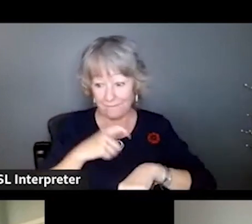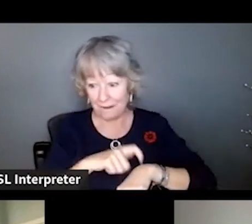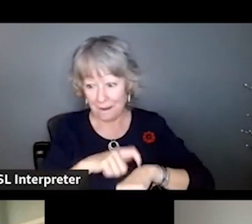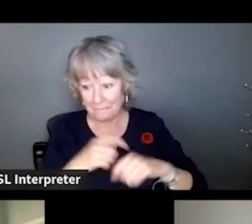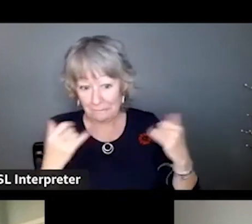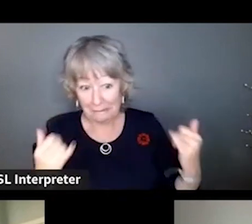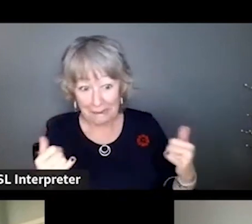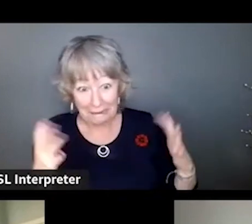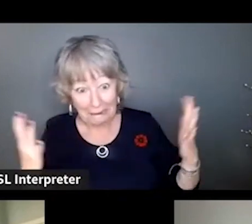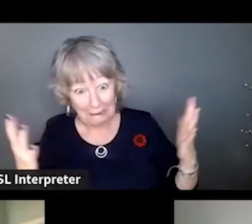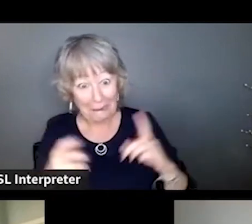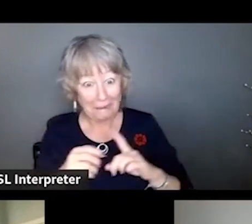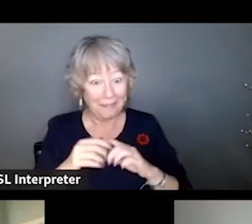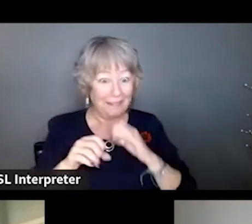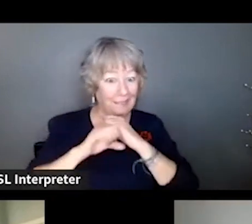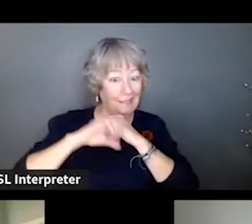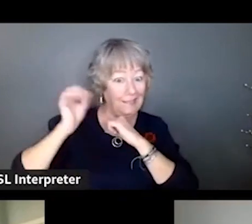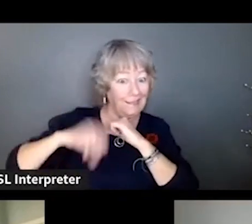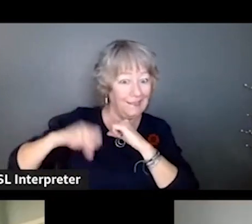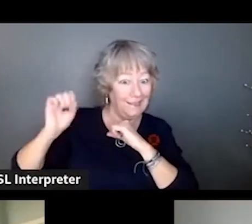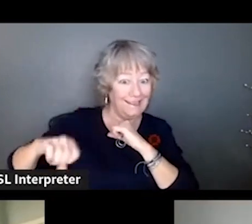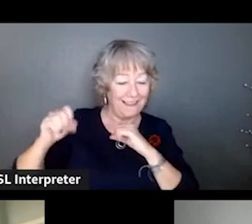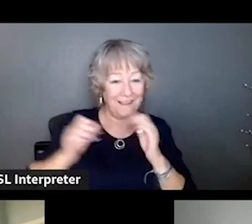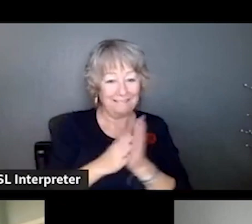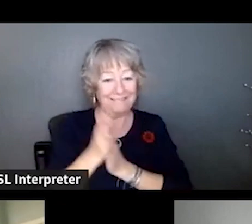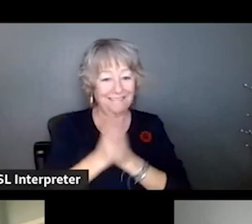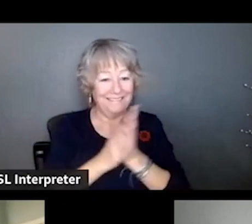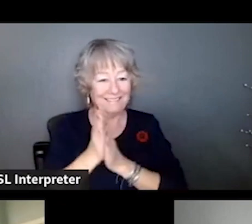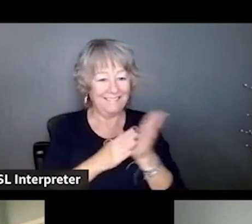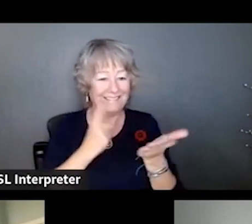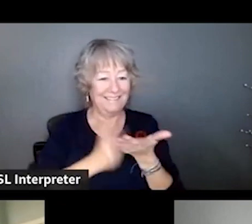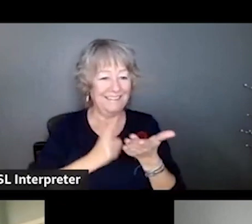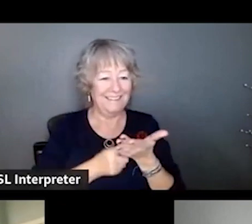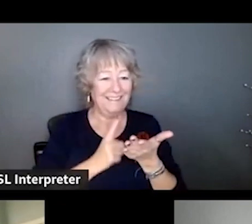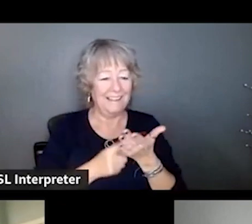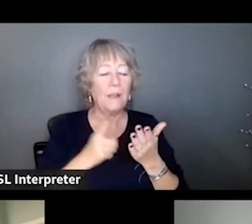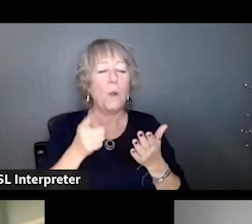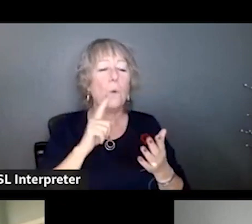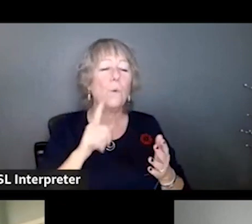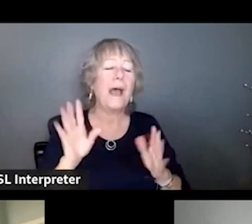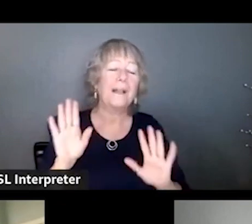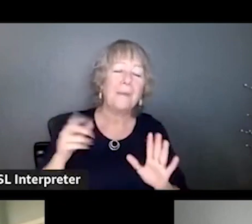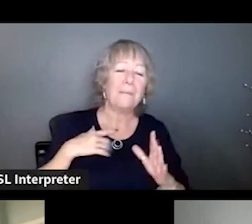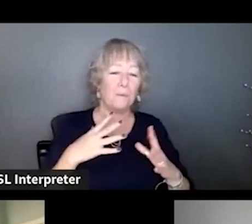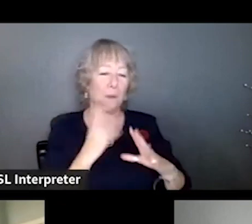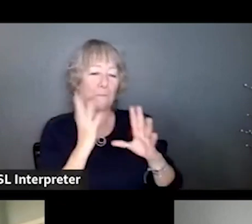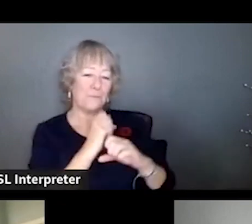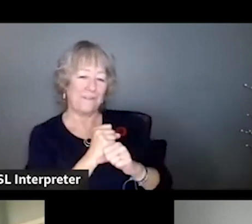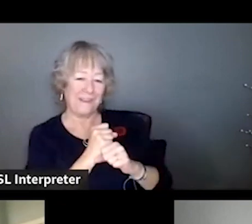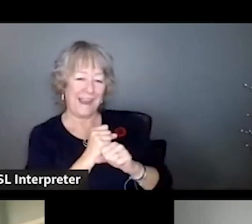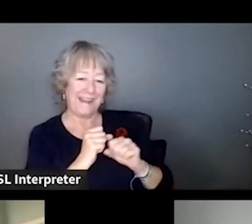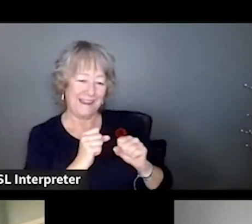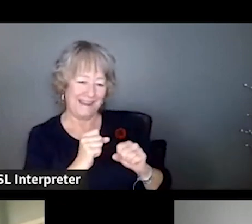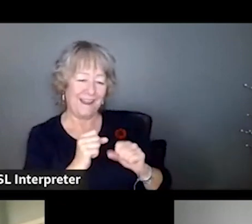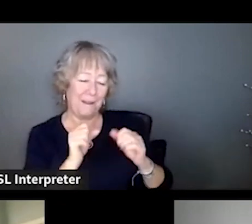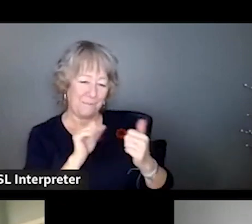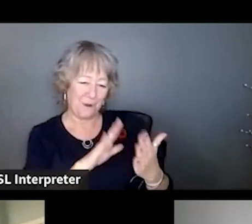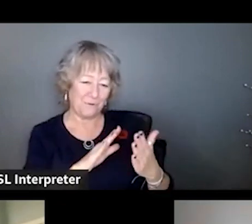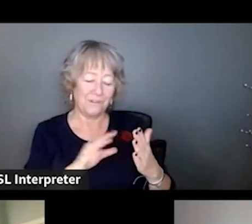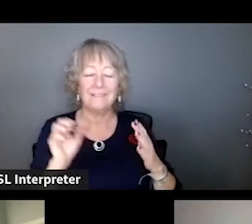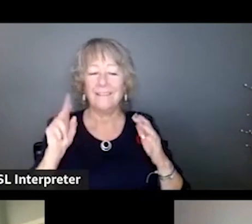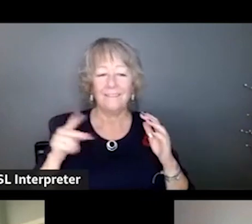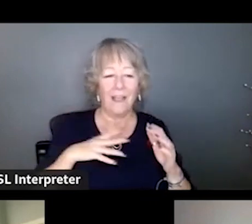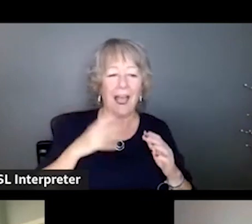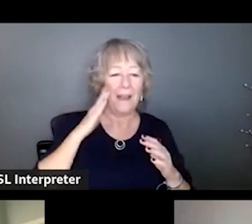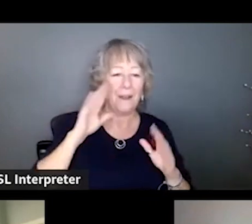can go on. Yeah. Let's maybe take an abbreviated view. What are the main components? Because I know that's a